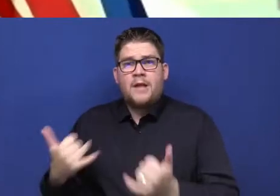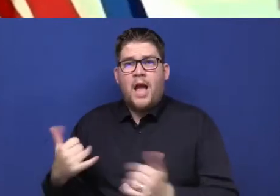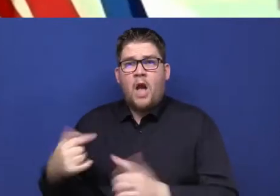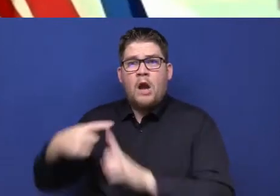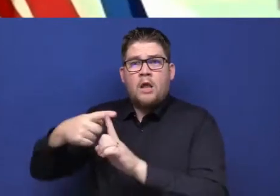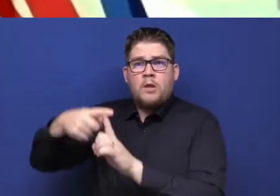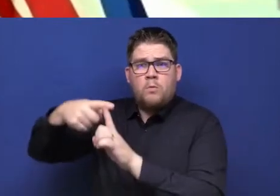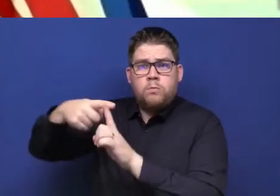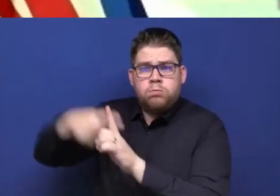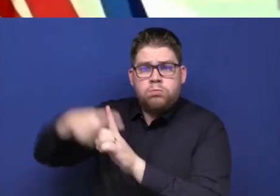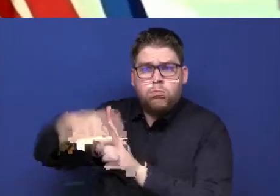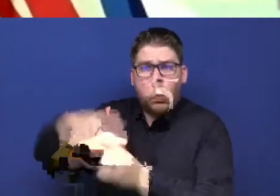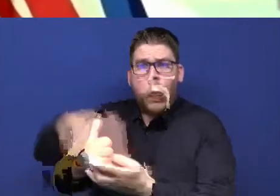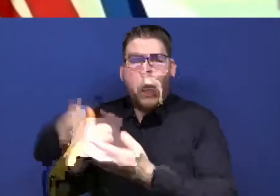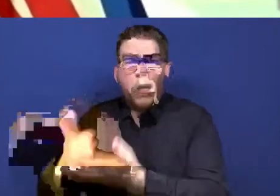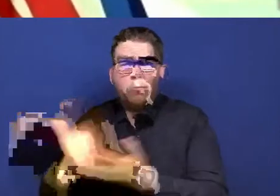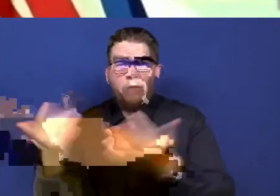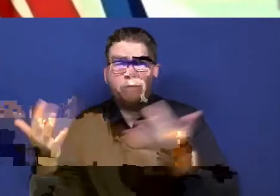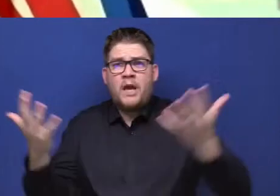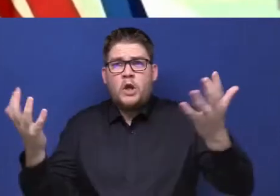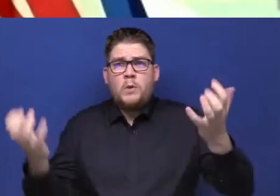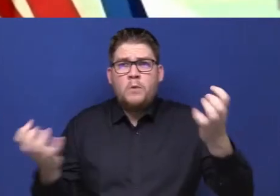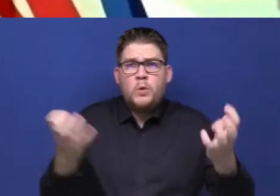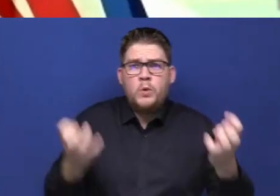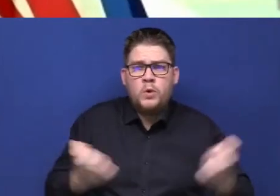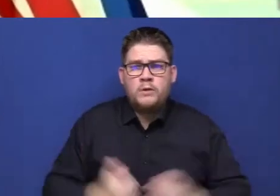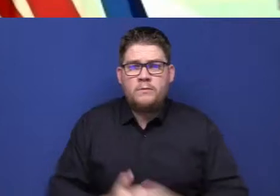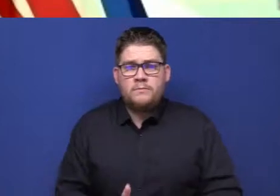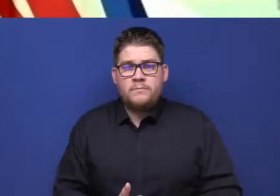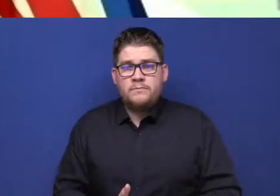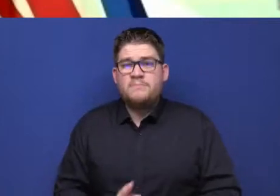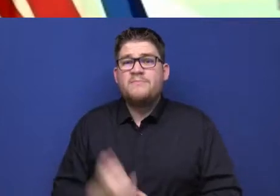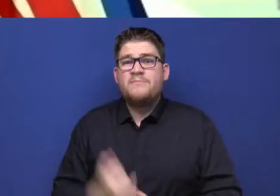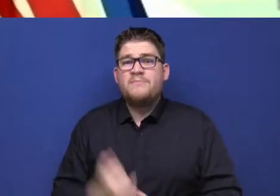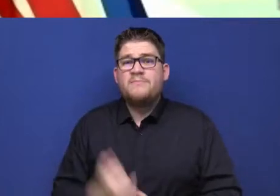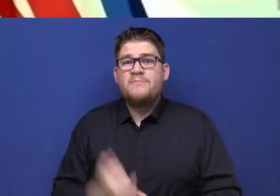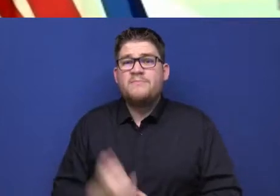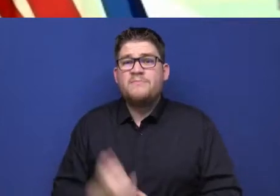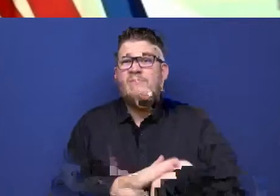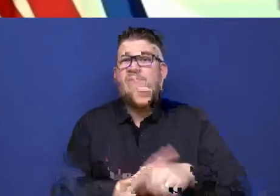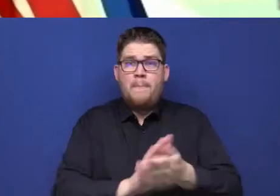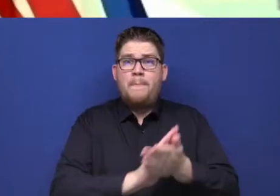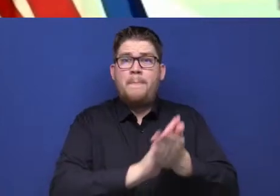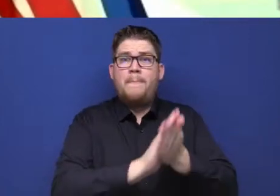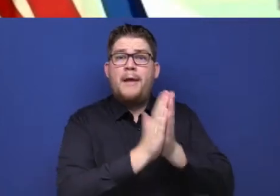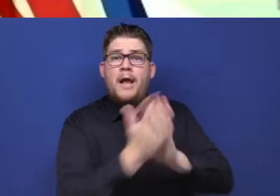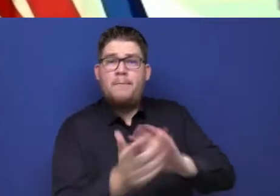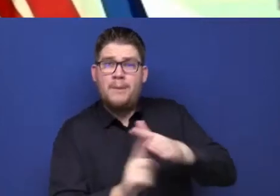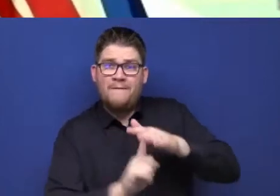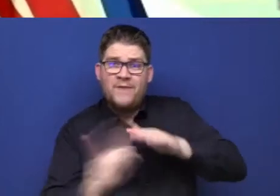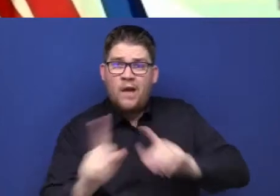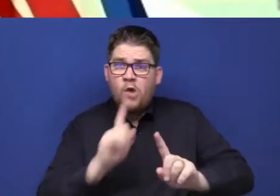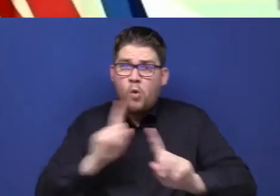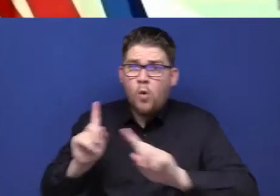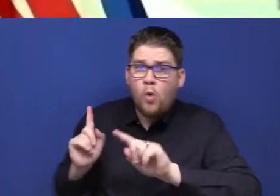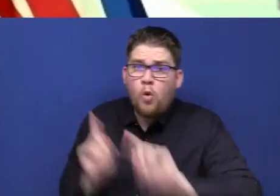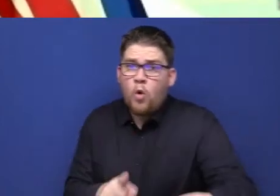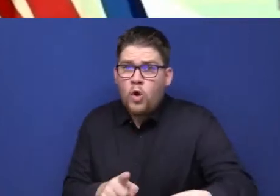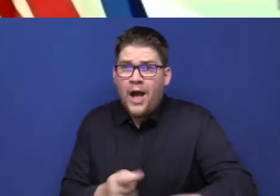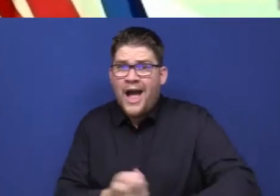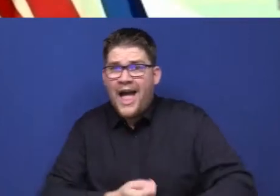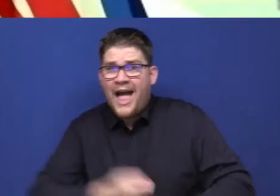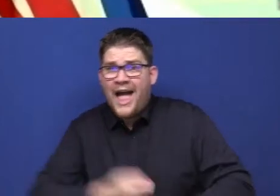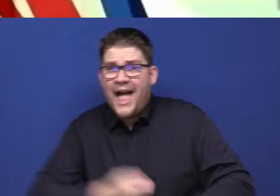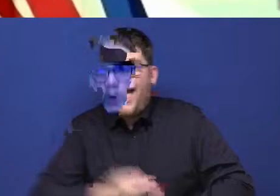plans in place to would send people to other evacuation reception centers in different parts of the province.